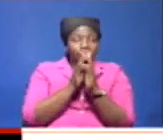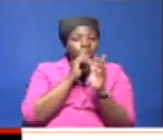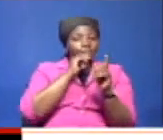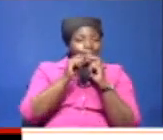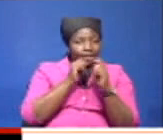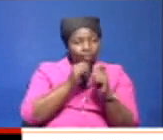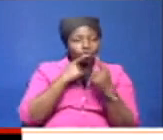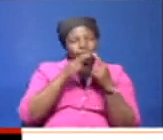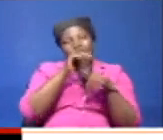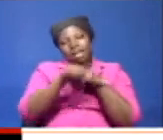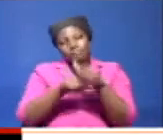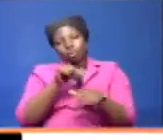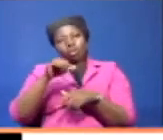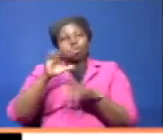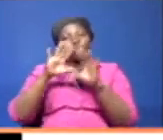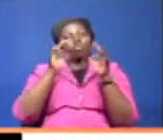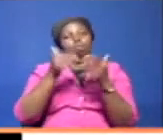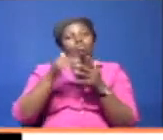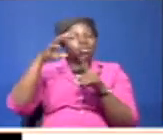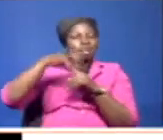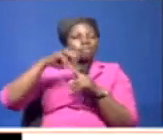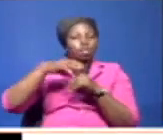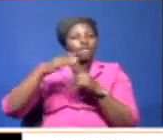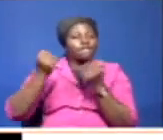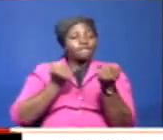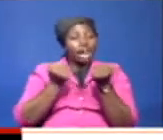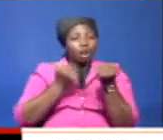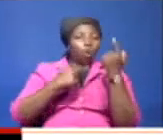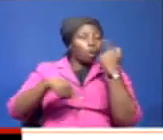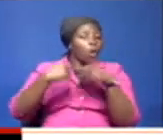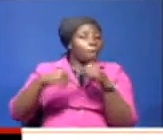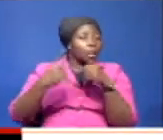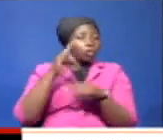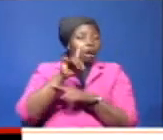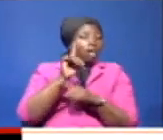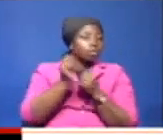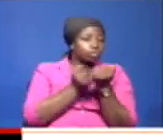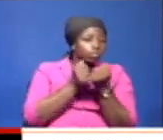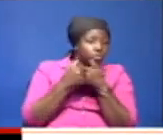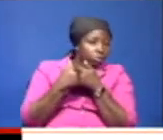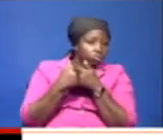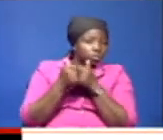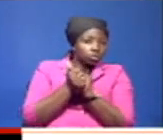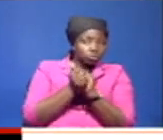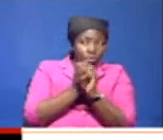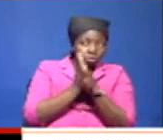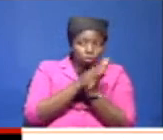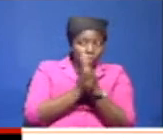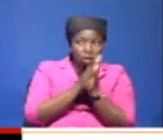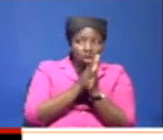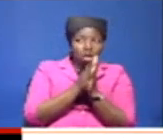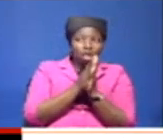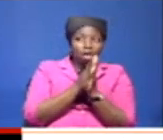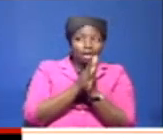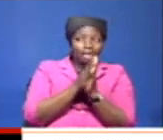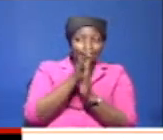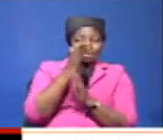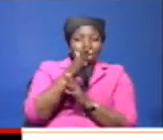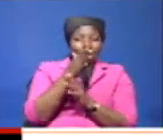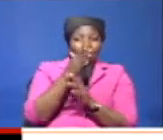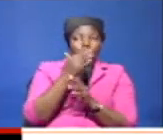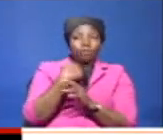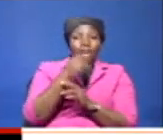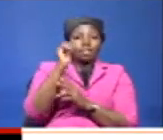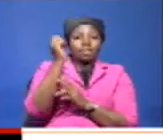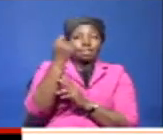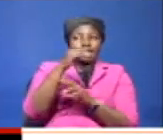Championship Safari Rally. There's one story that seems to have gotten lost in translation, but I'll not let this one get lost. There was a Kenya